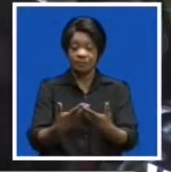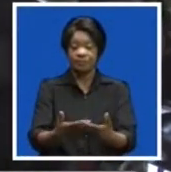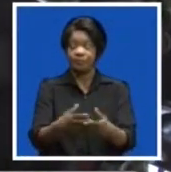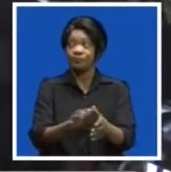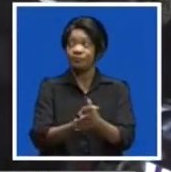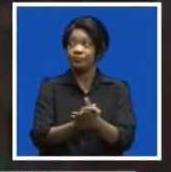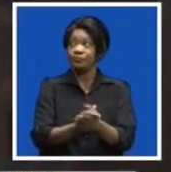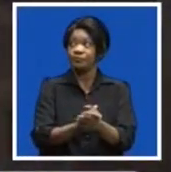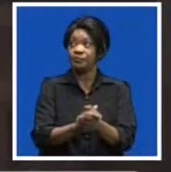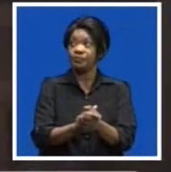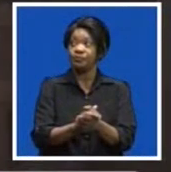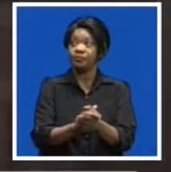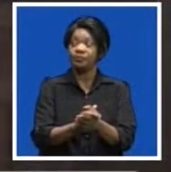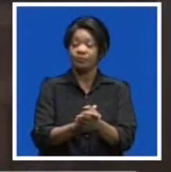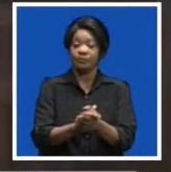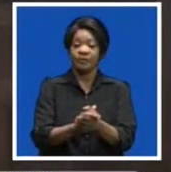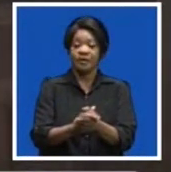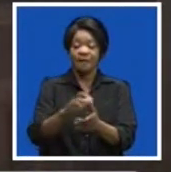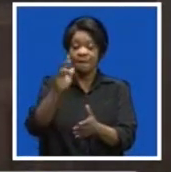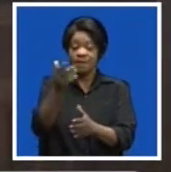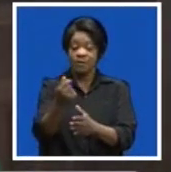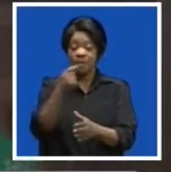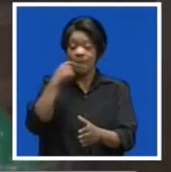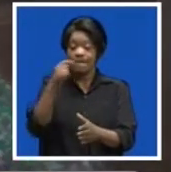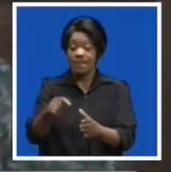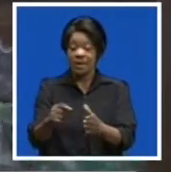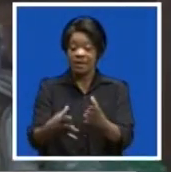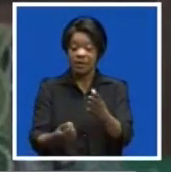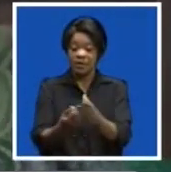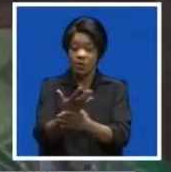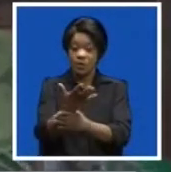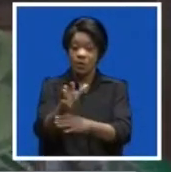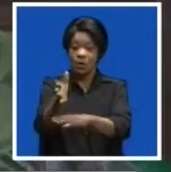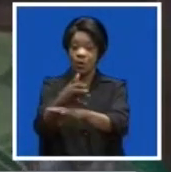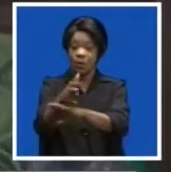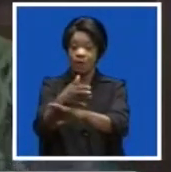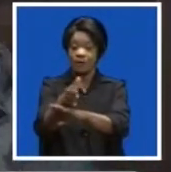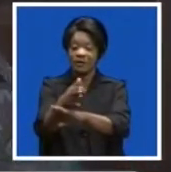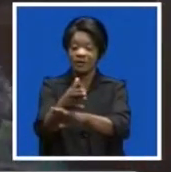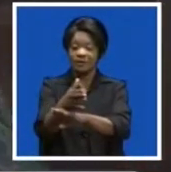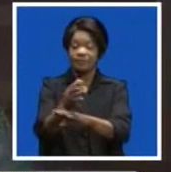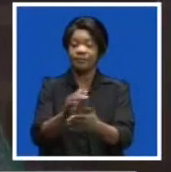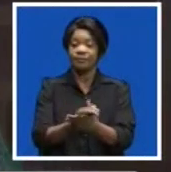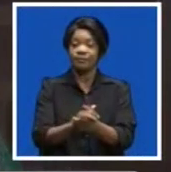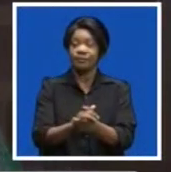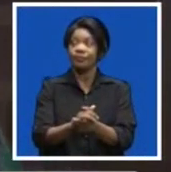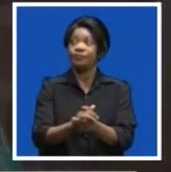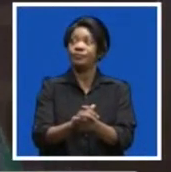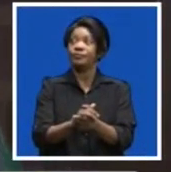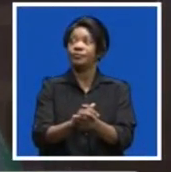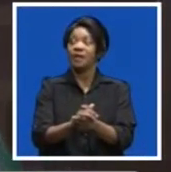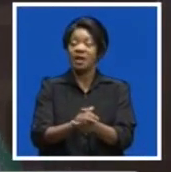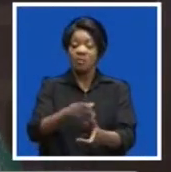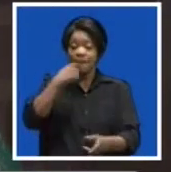government, the cheaper, can nobody have an so that if we got to